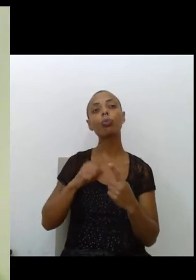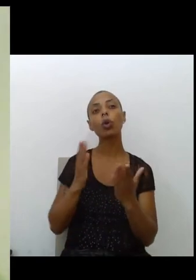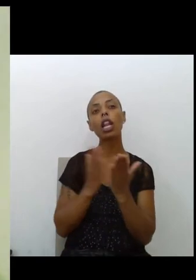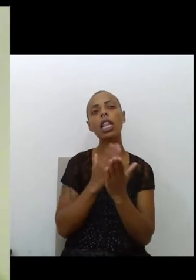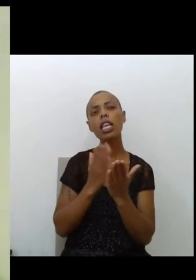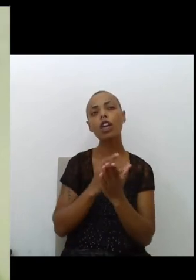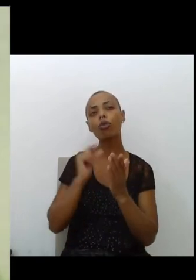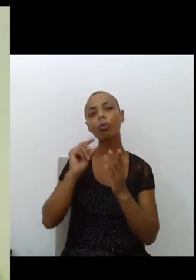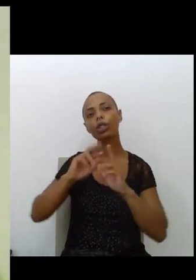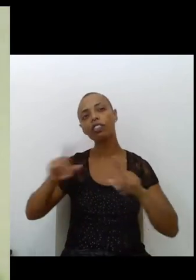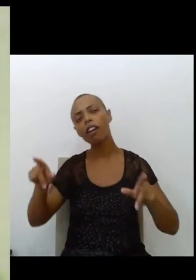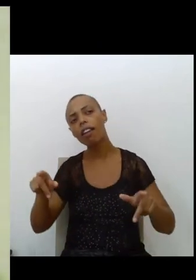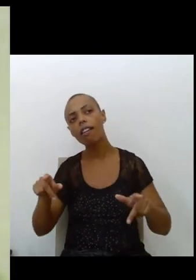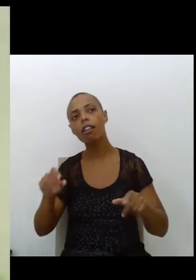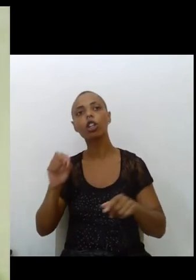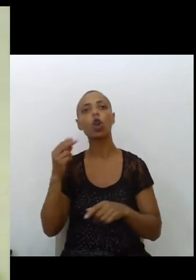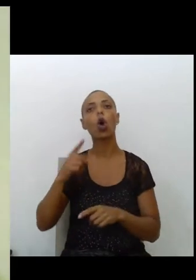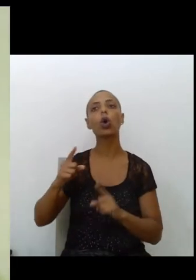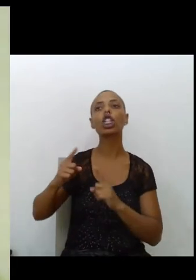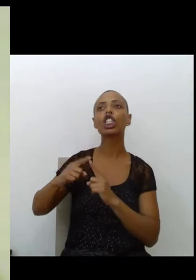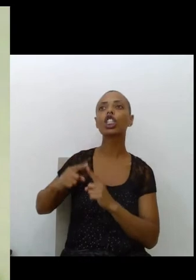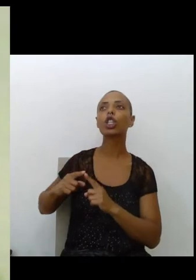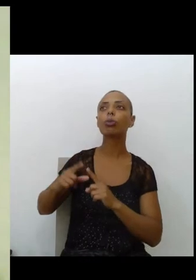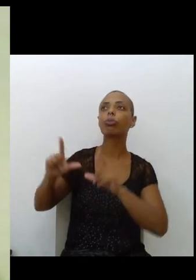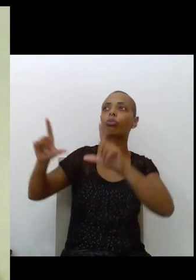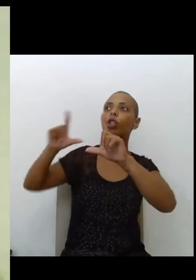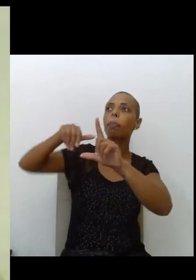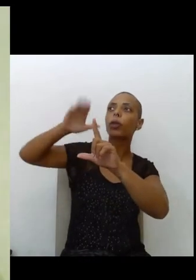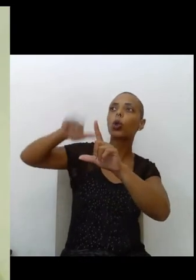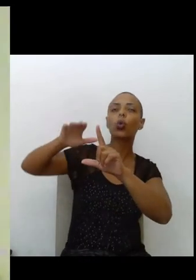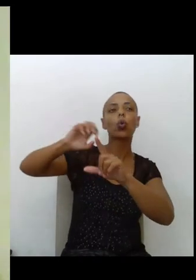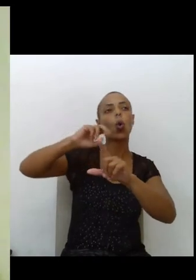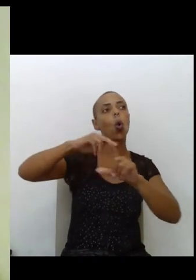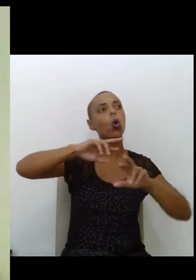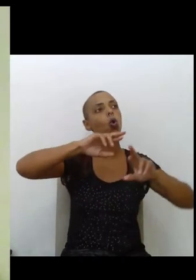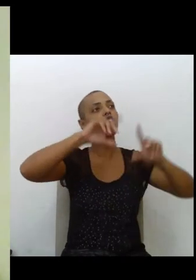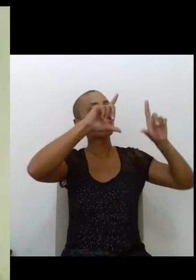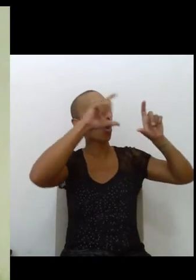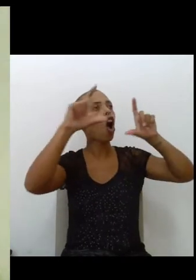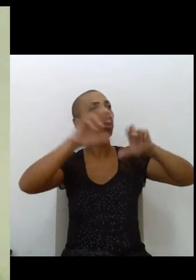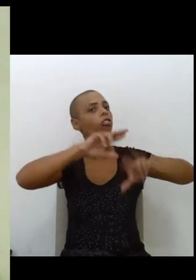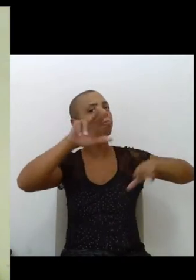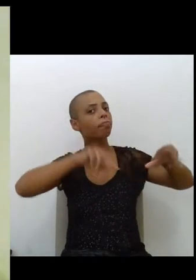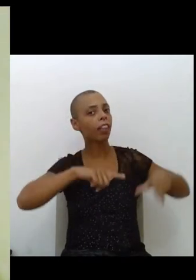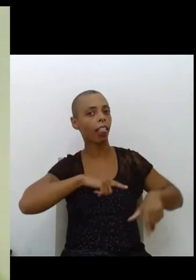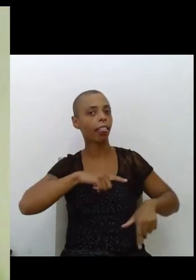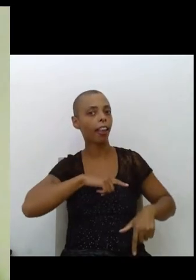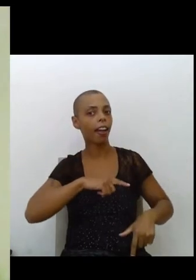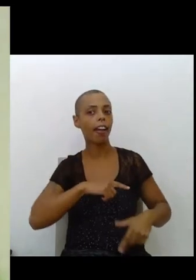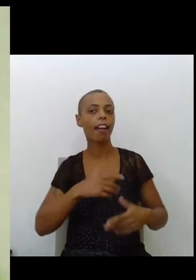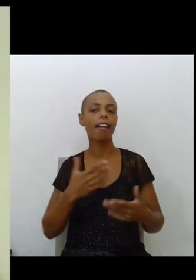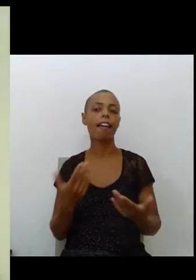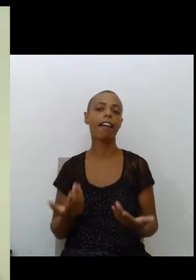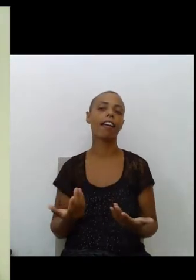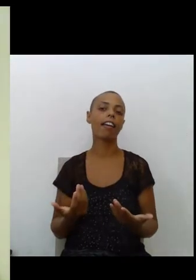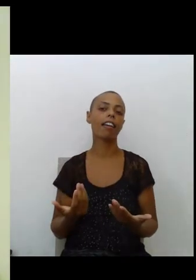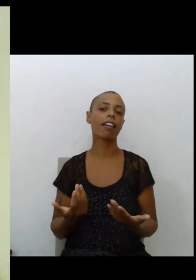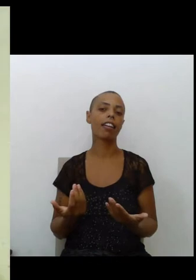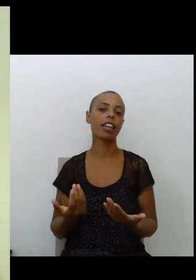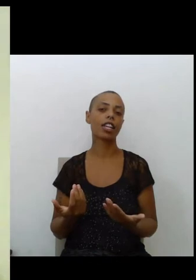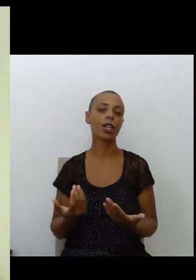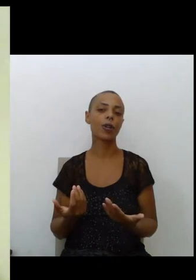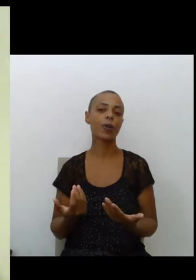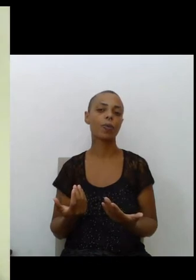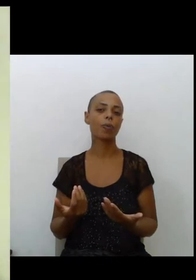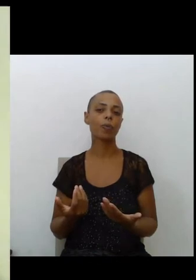or photographs on the wall so that in the most queer households you